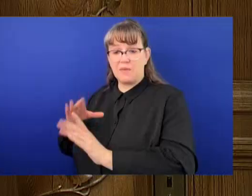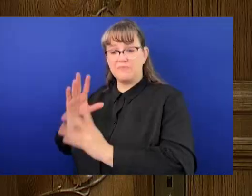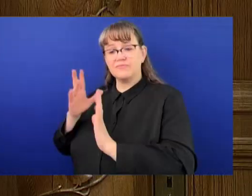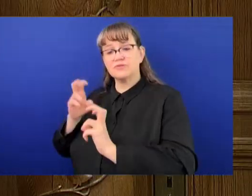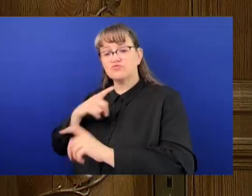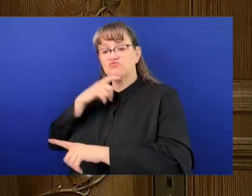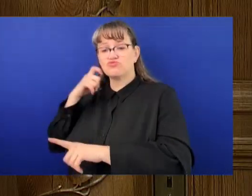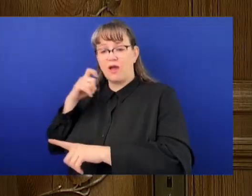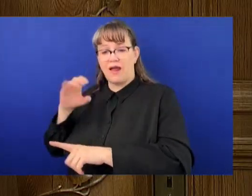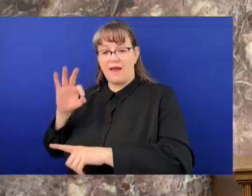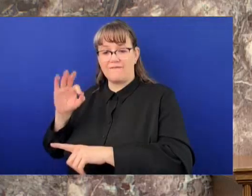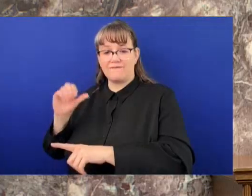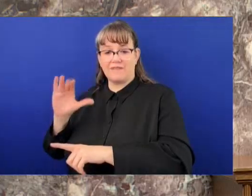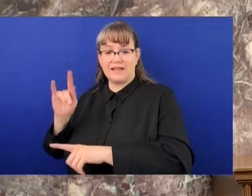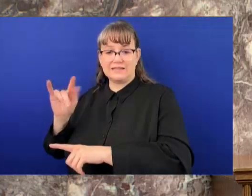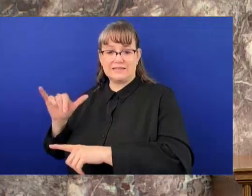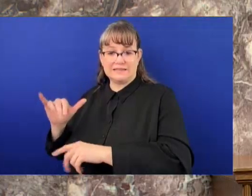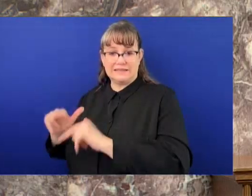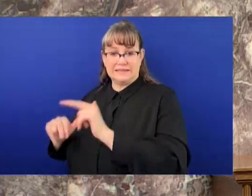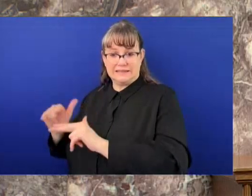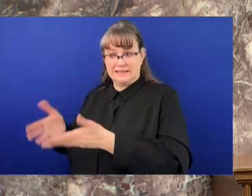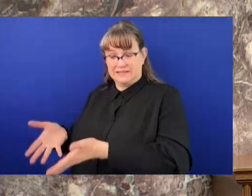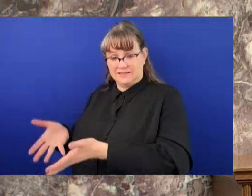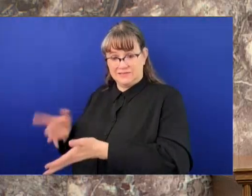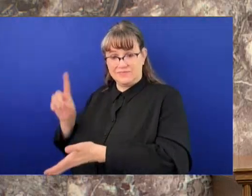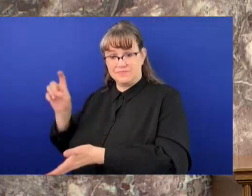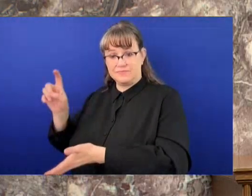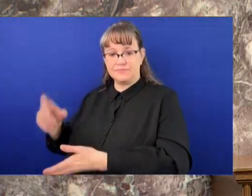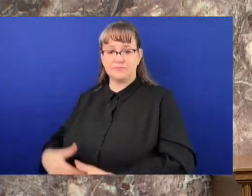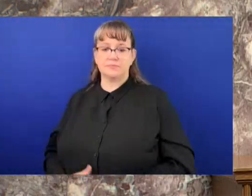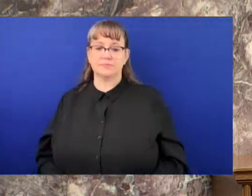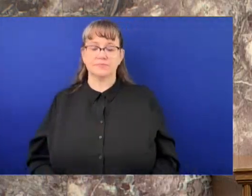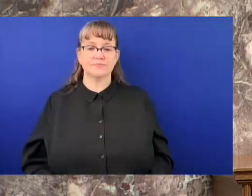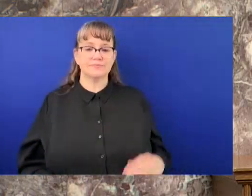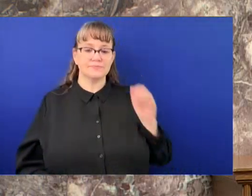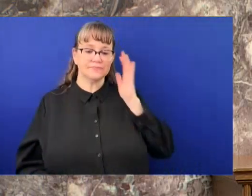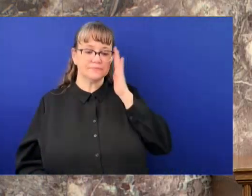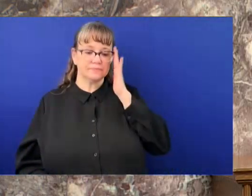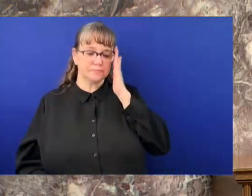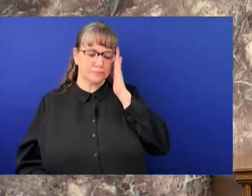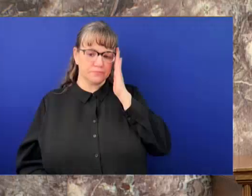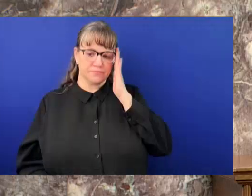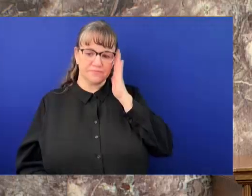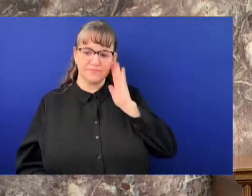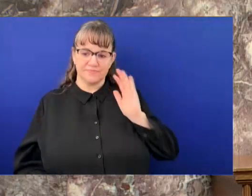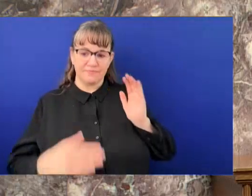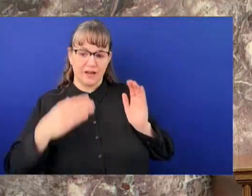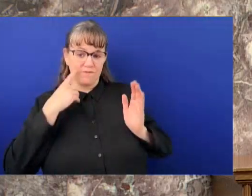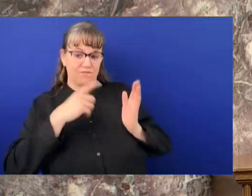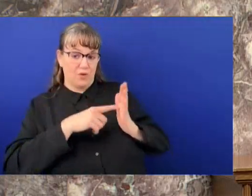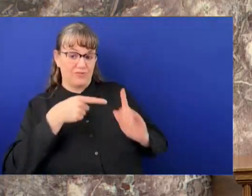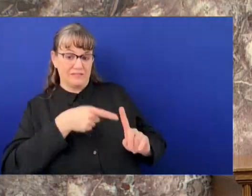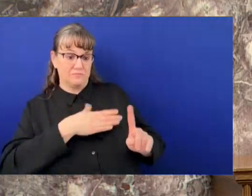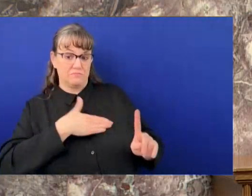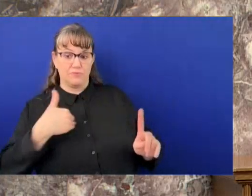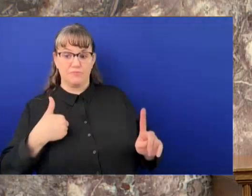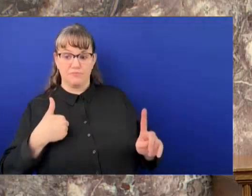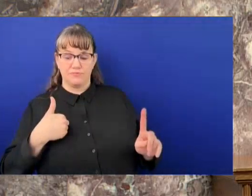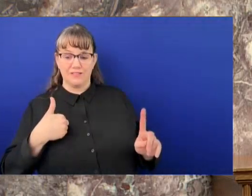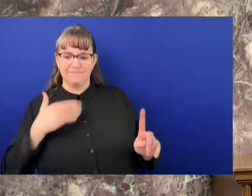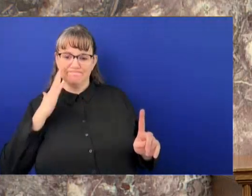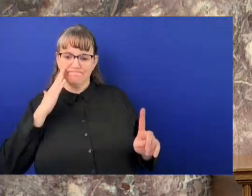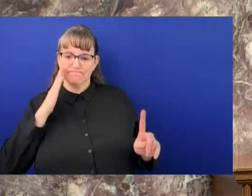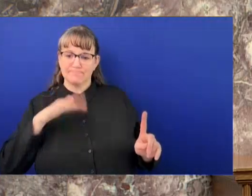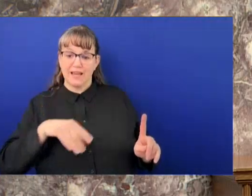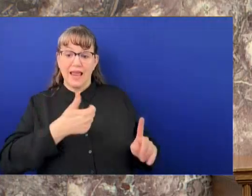Minister. Thank you, Honourable Speaker. Just for the member's knowledge that whenever a community comes forward with